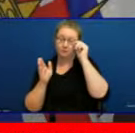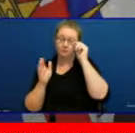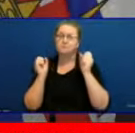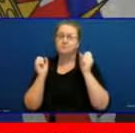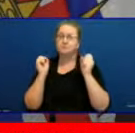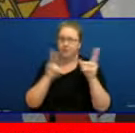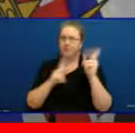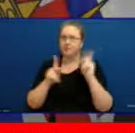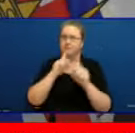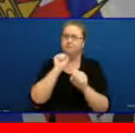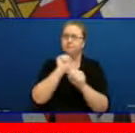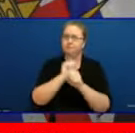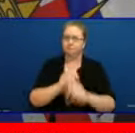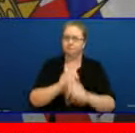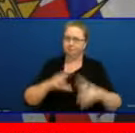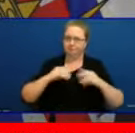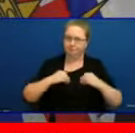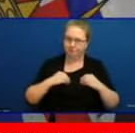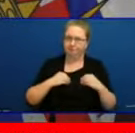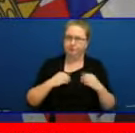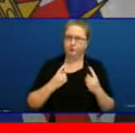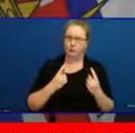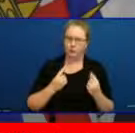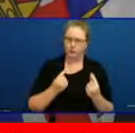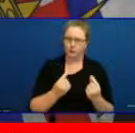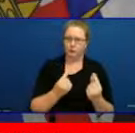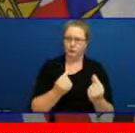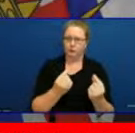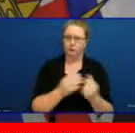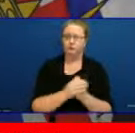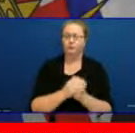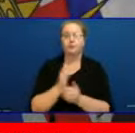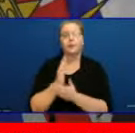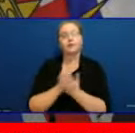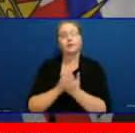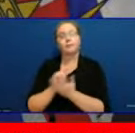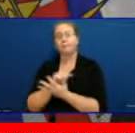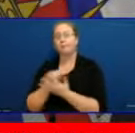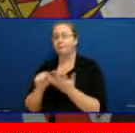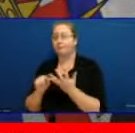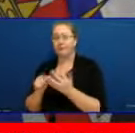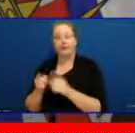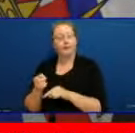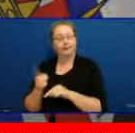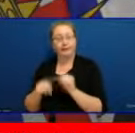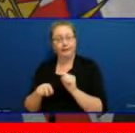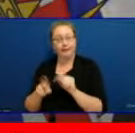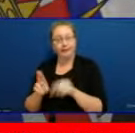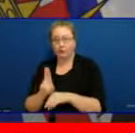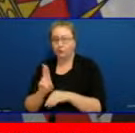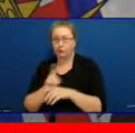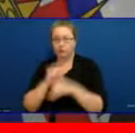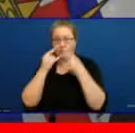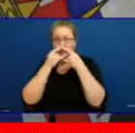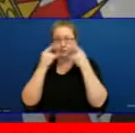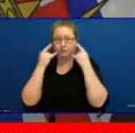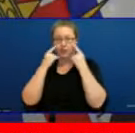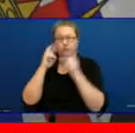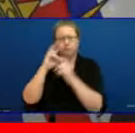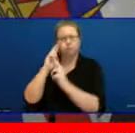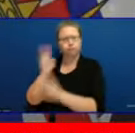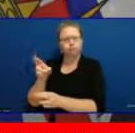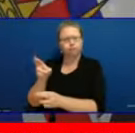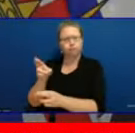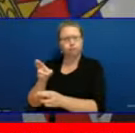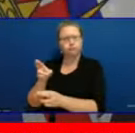is the way that people have responded to that. We know that people, there are some people who are not able to wear masks, and we